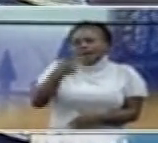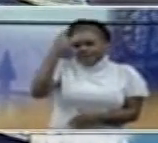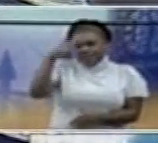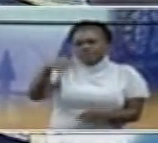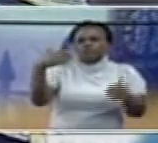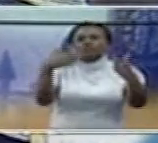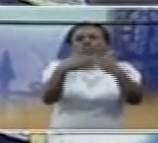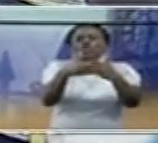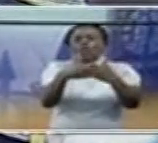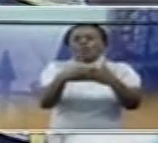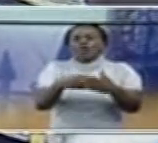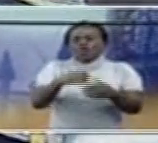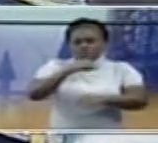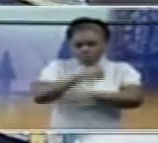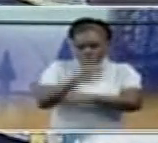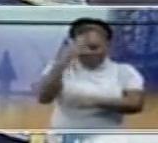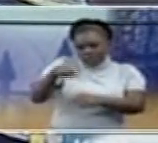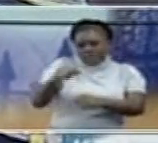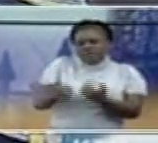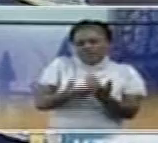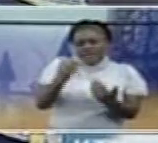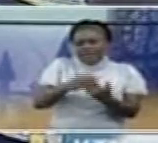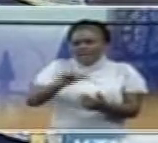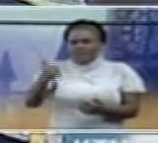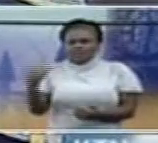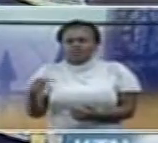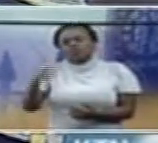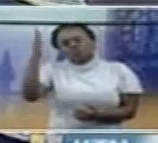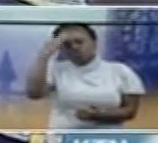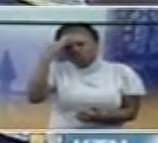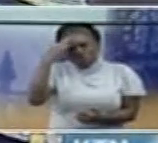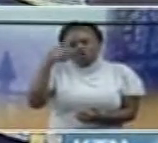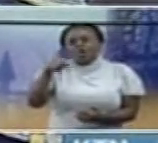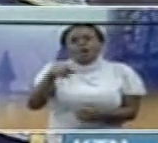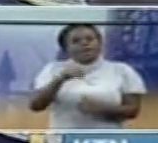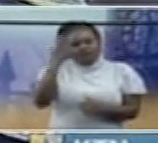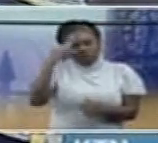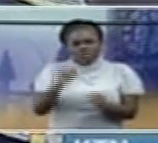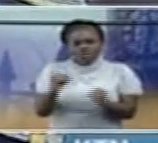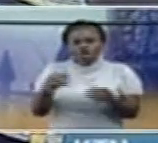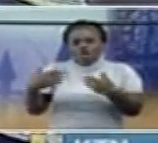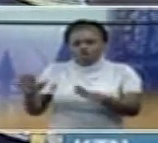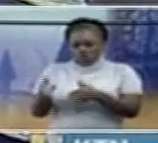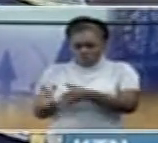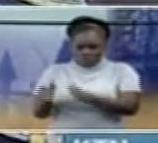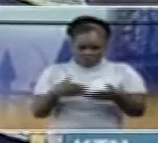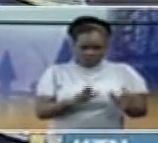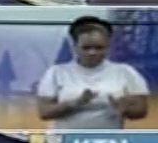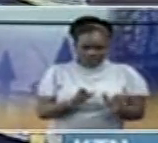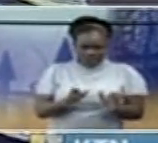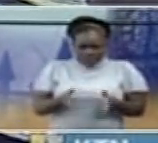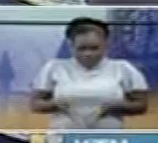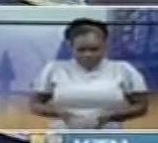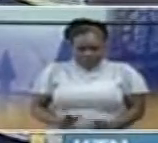schooling because they have to take on responsibilities for adults who will never know what it's like to grow up in a good home. Lost opportunities. We're saying maternal